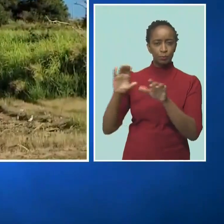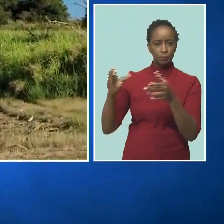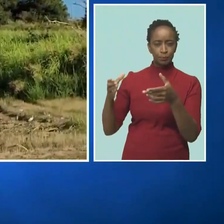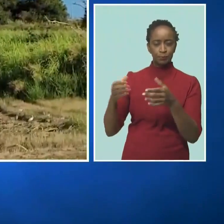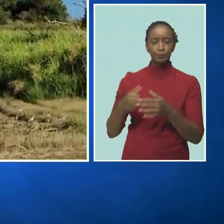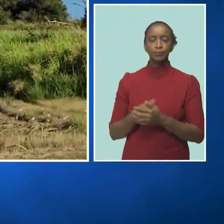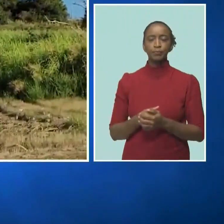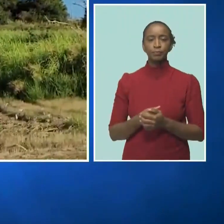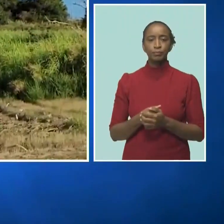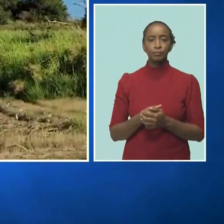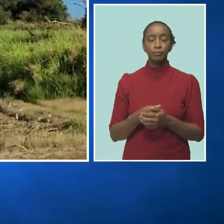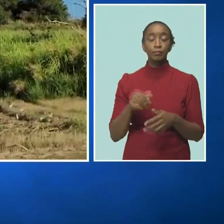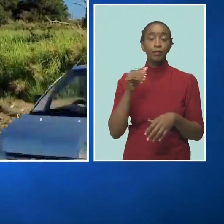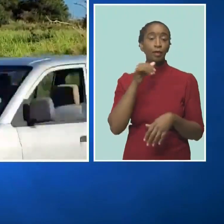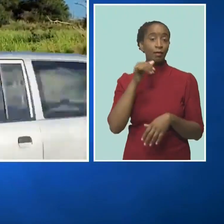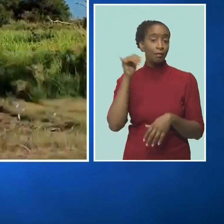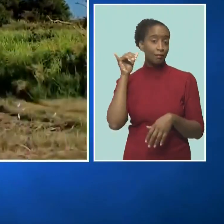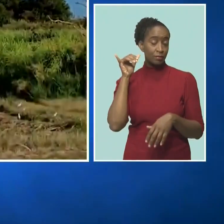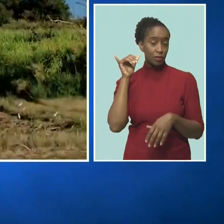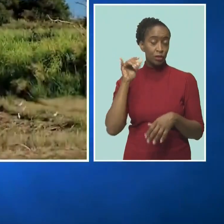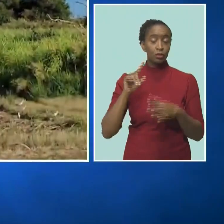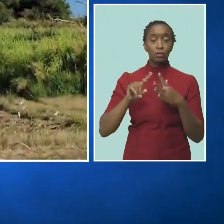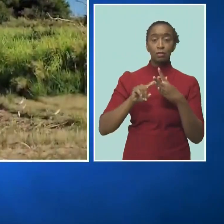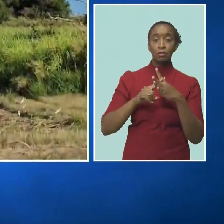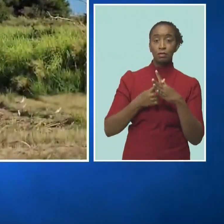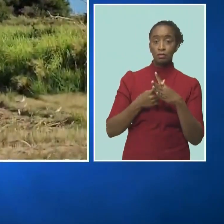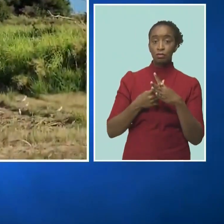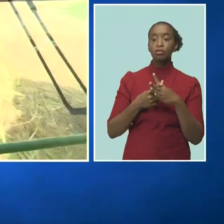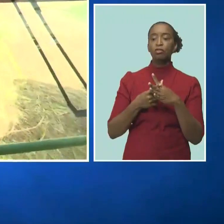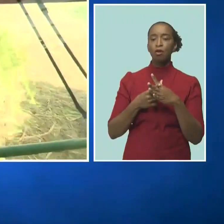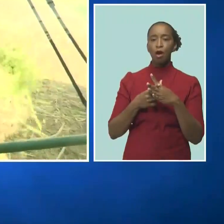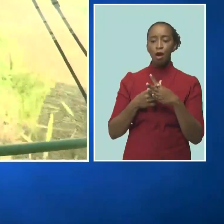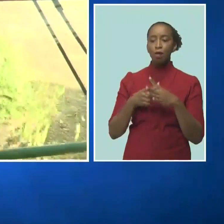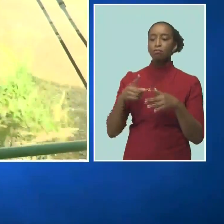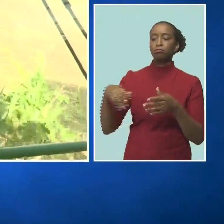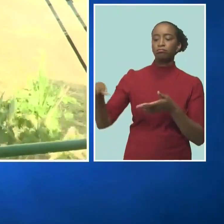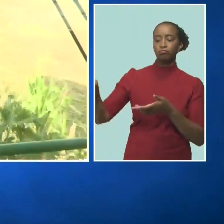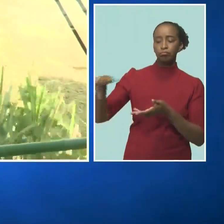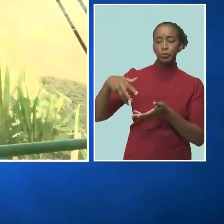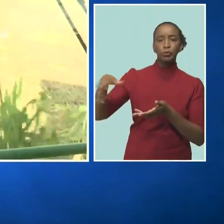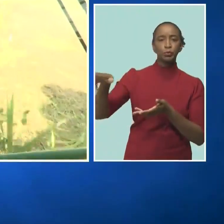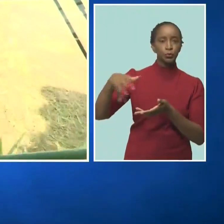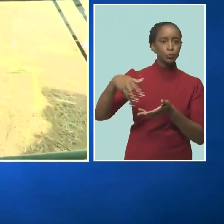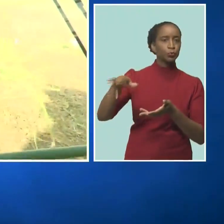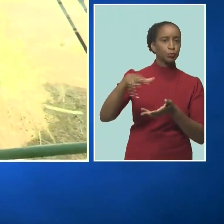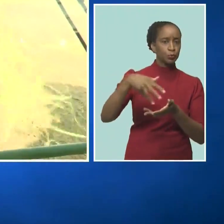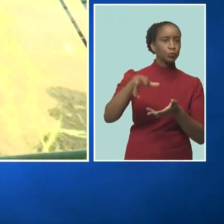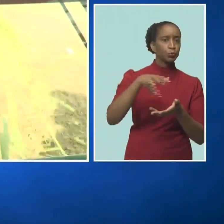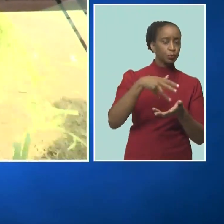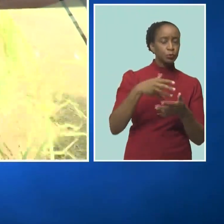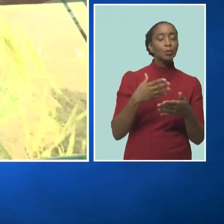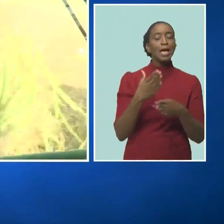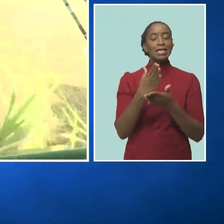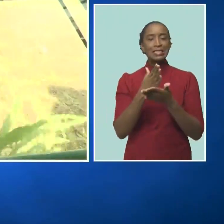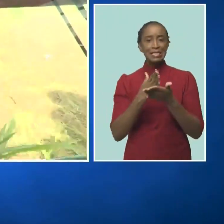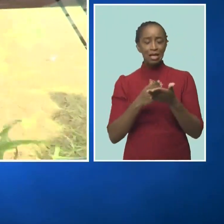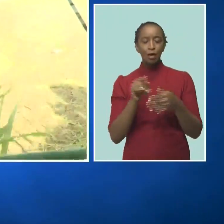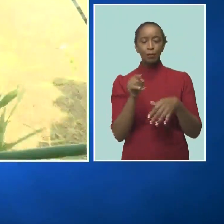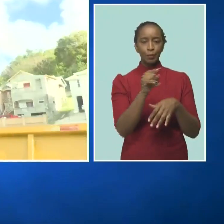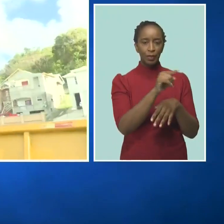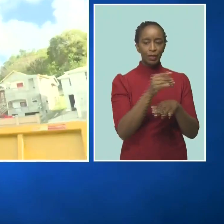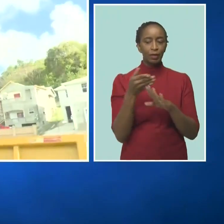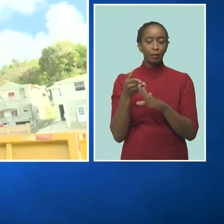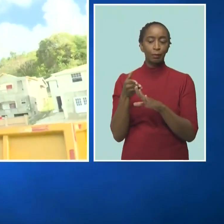From yesterday, harvesters officially started moving through the cane fields, but cutting for some farmers started even earlier. That's because